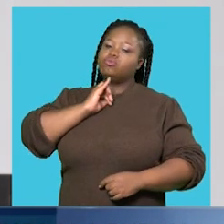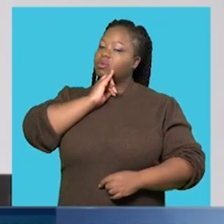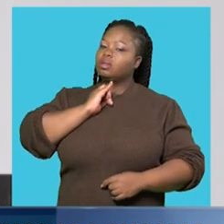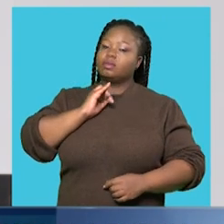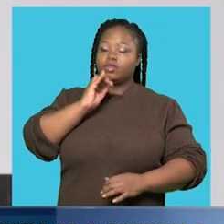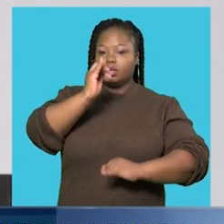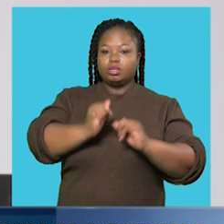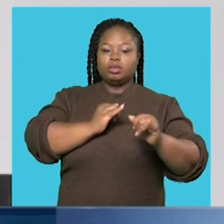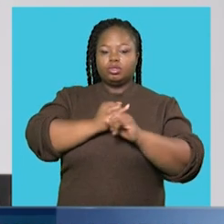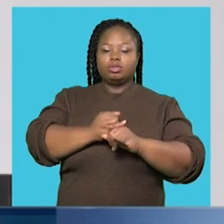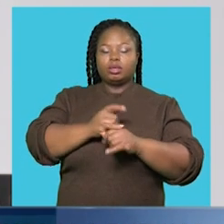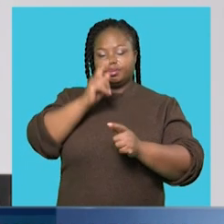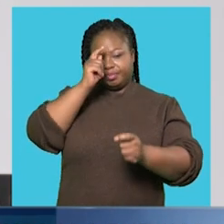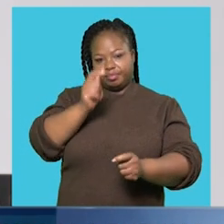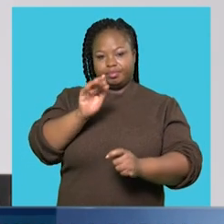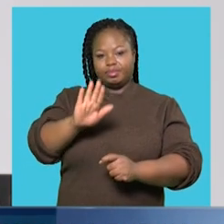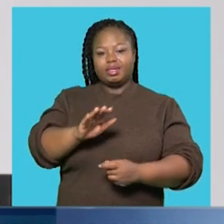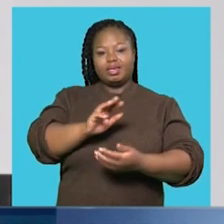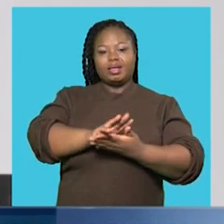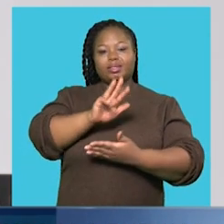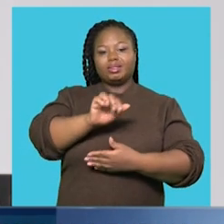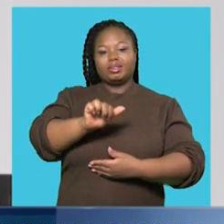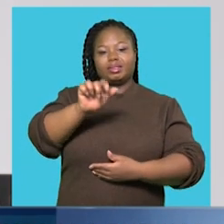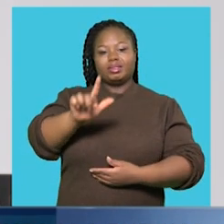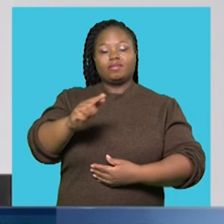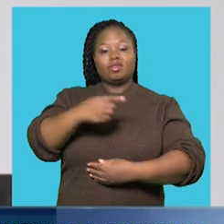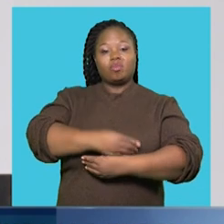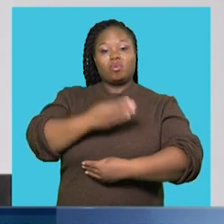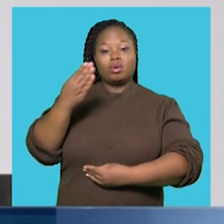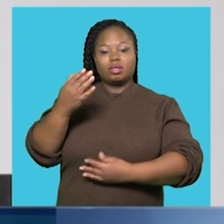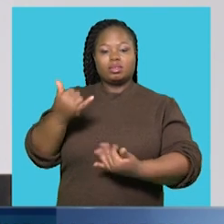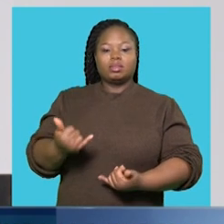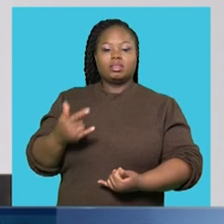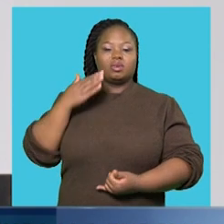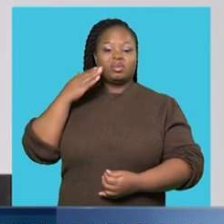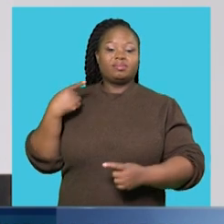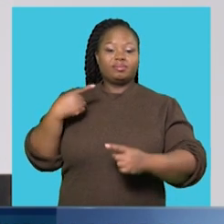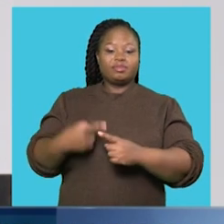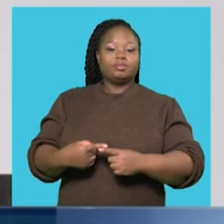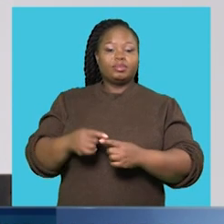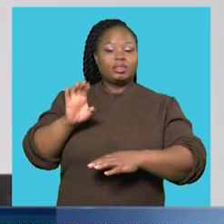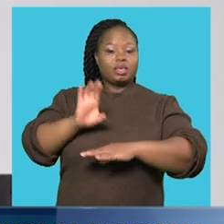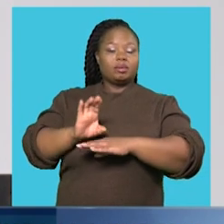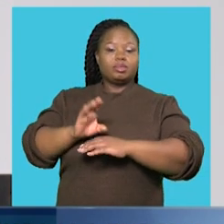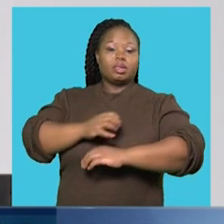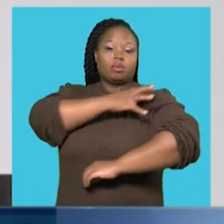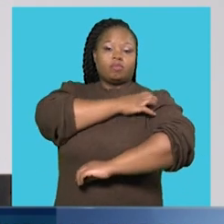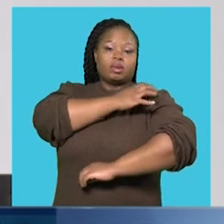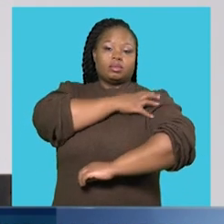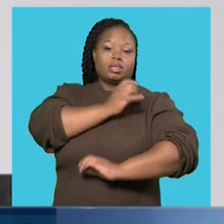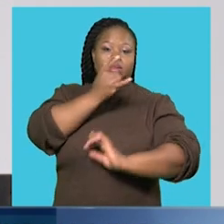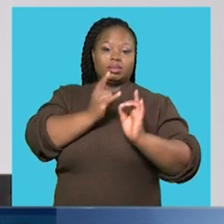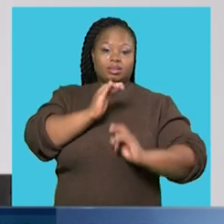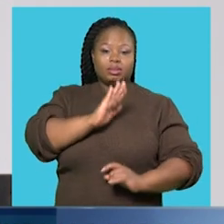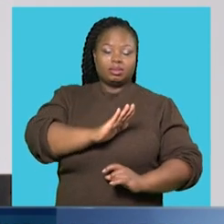recognized 1967 borders, with East Jerusalem as the capital of Palestine. All